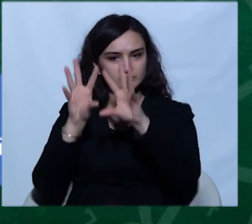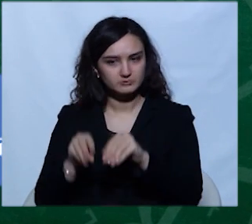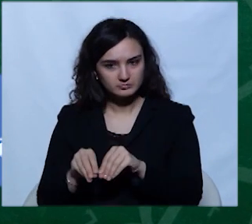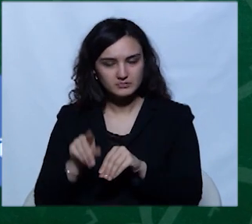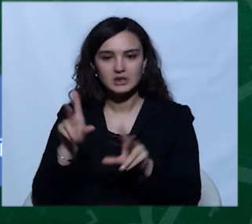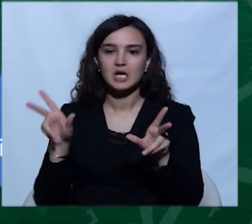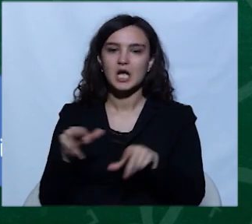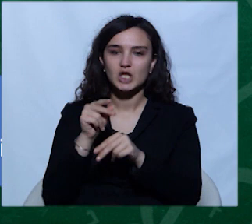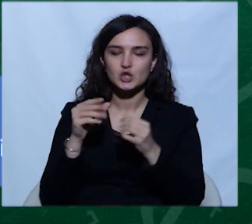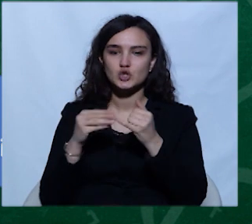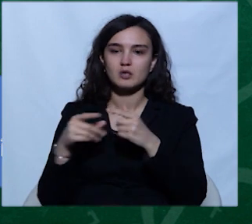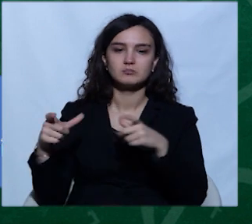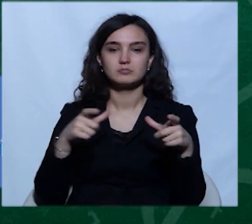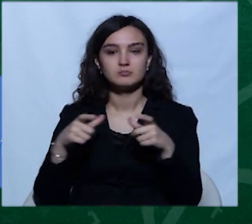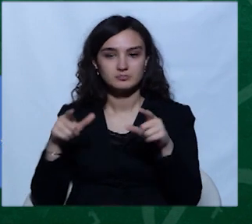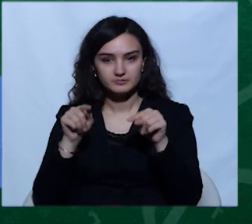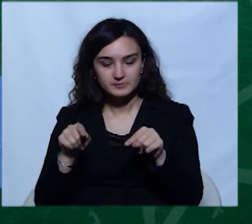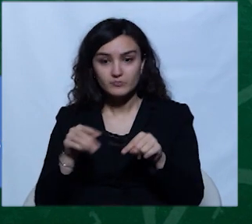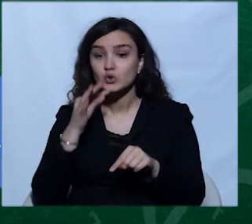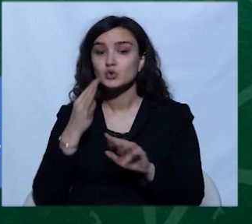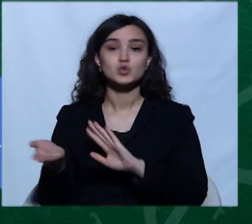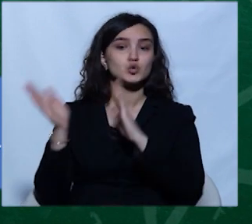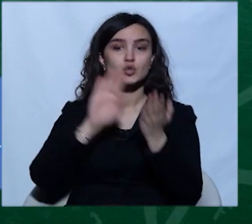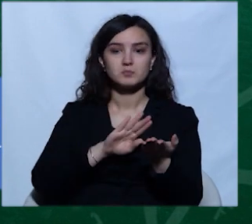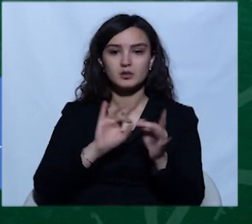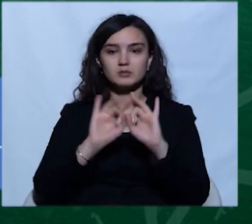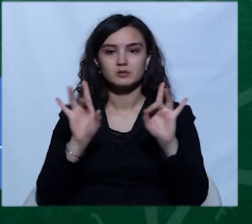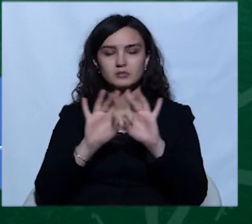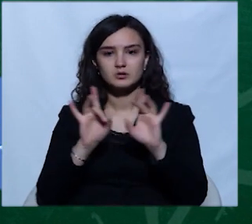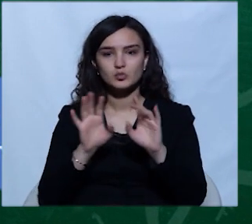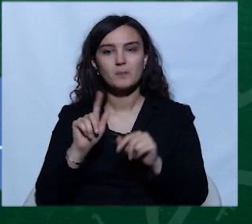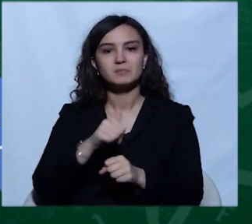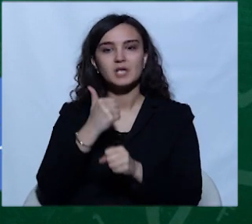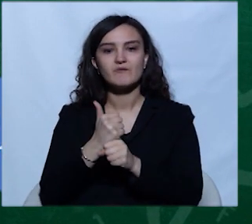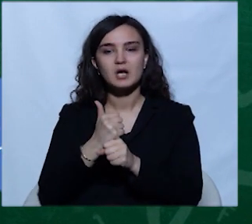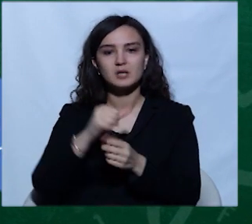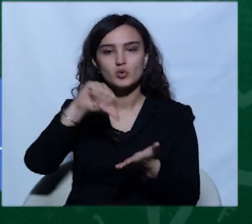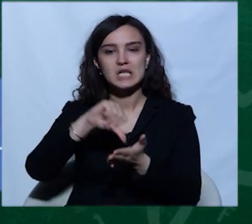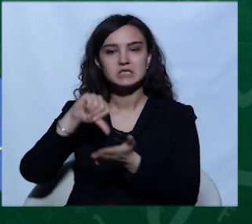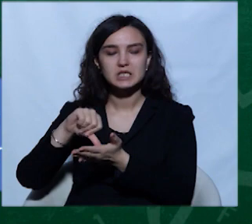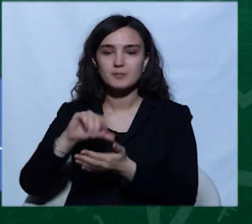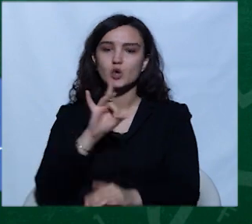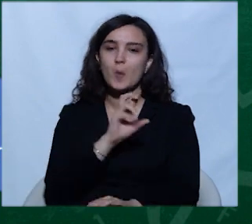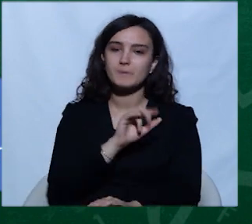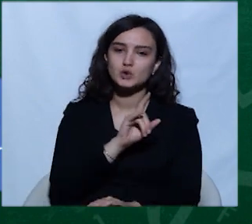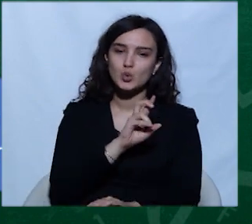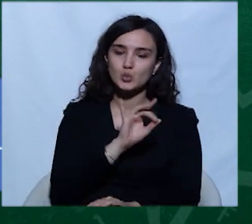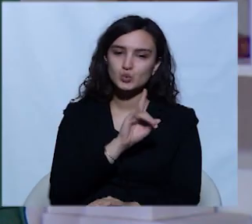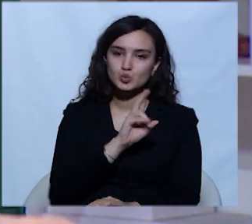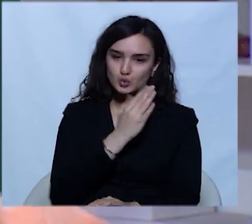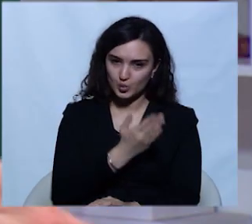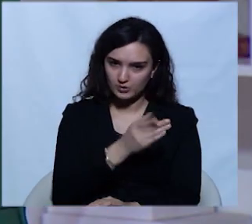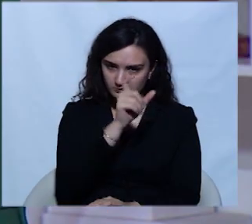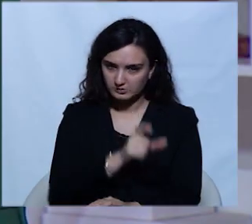Surviving on a deserted island. Then we took a look at our main characters, Robinson Crusoe, of